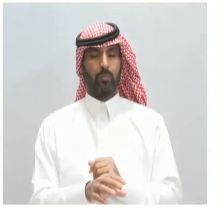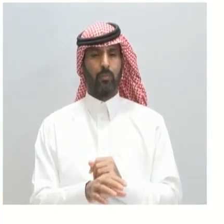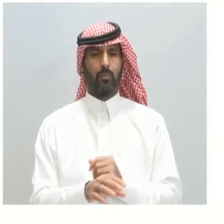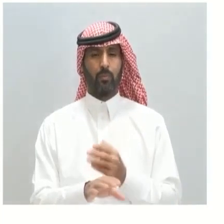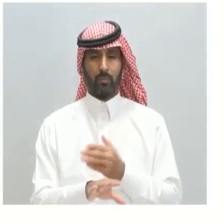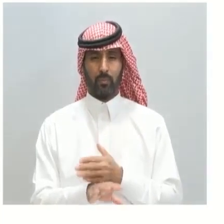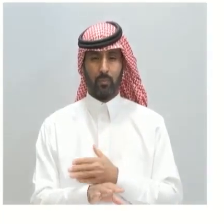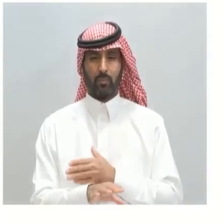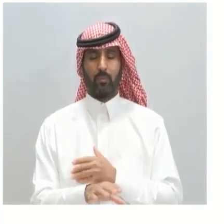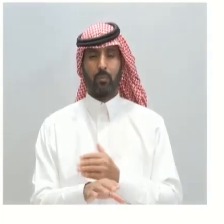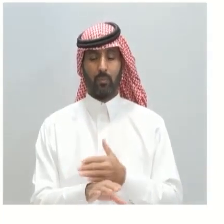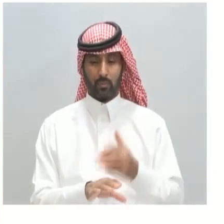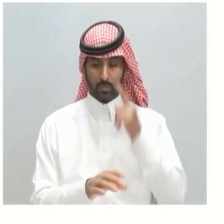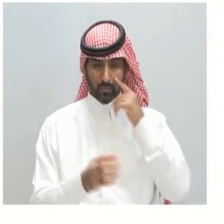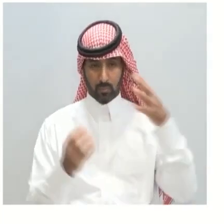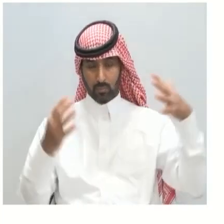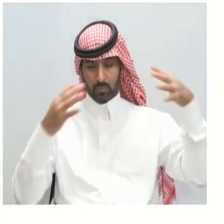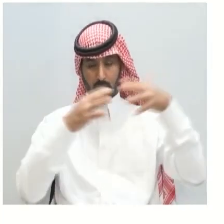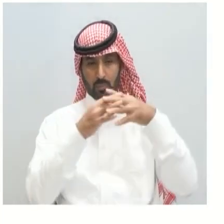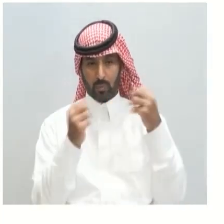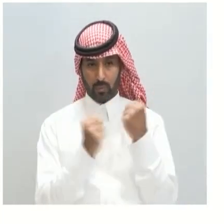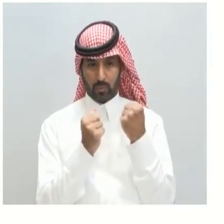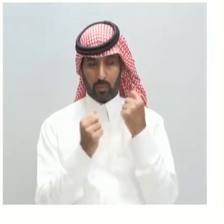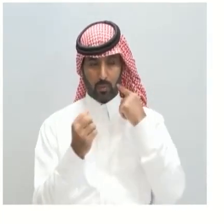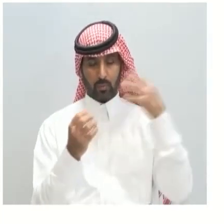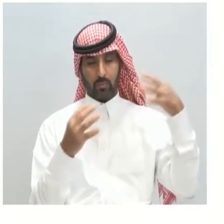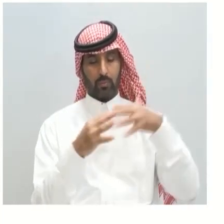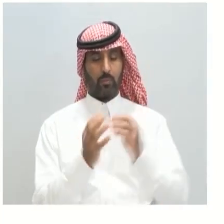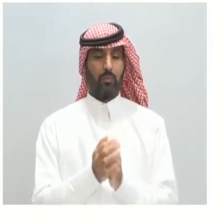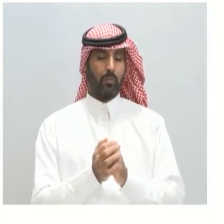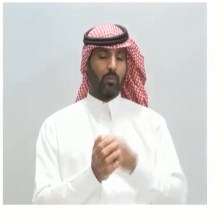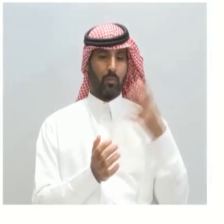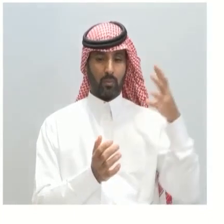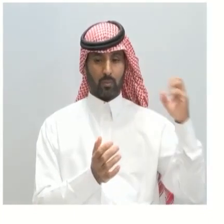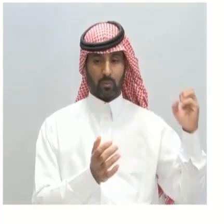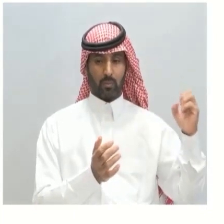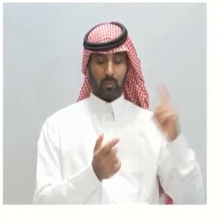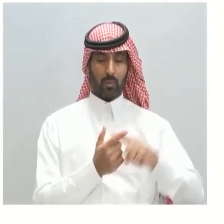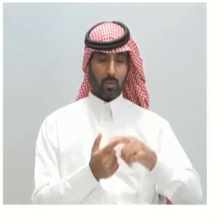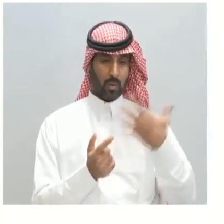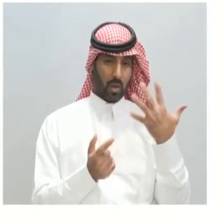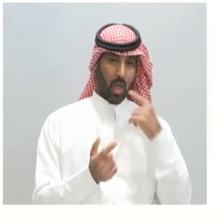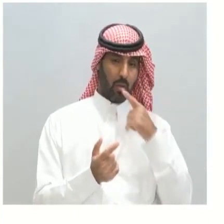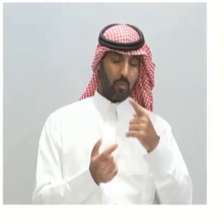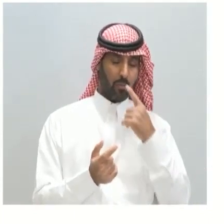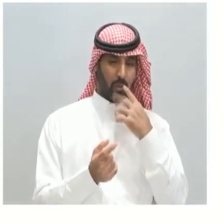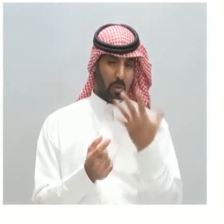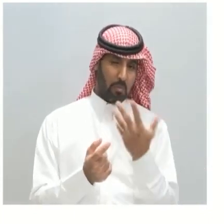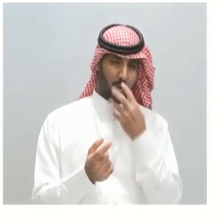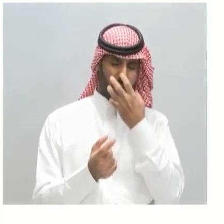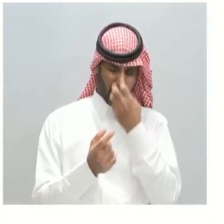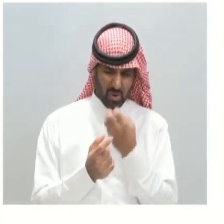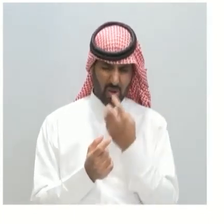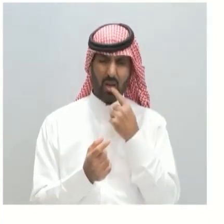dark, the more you know winter is coming. Number five, I think I may have the flu.